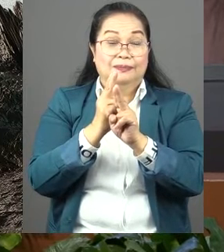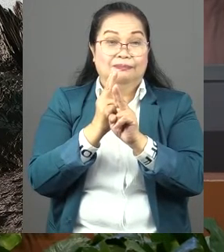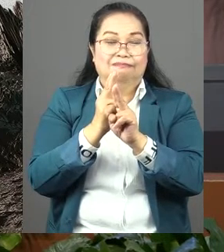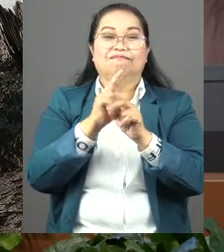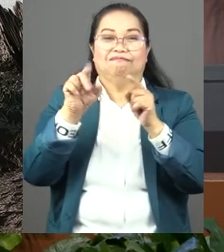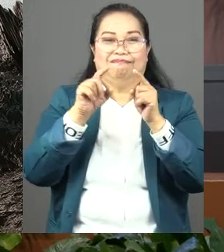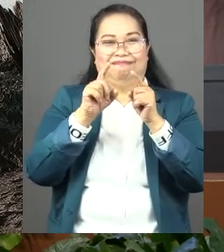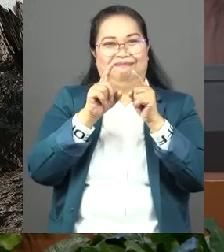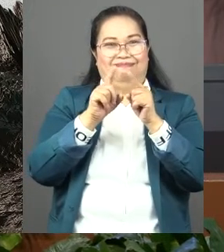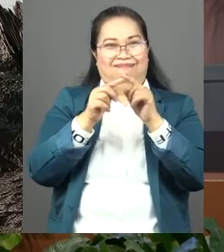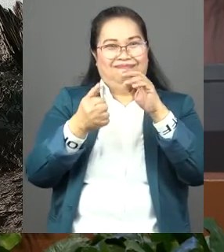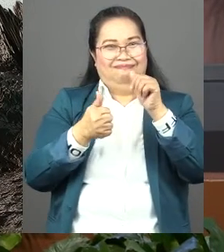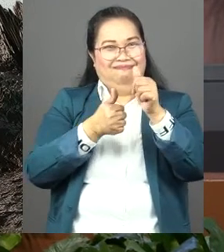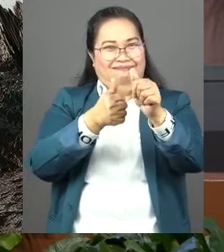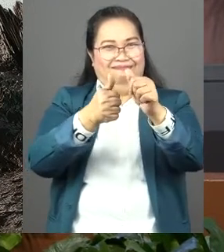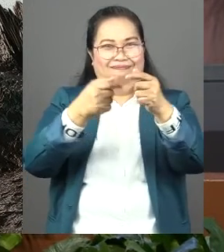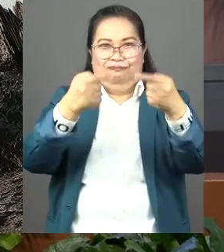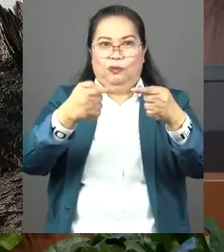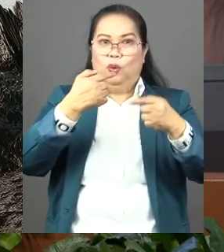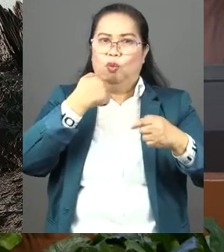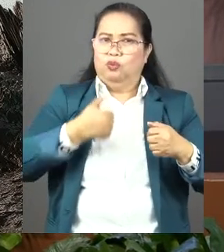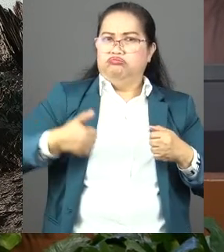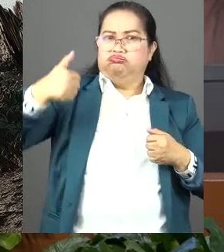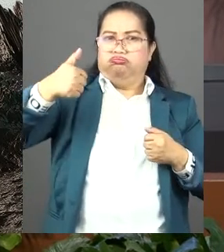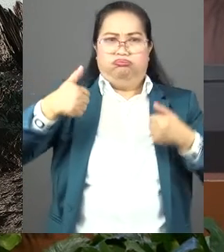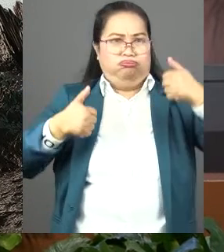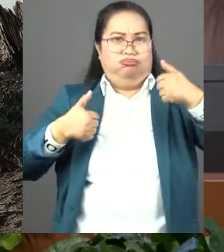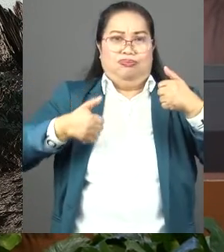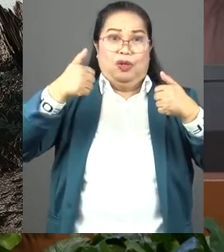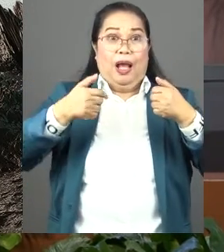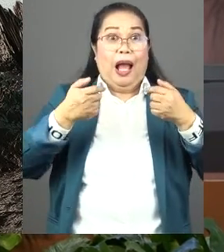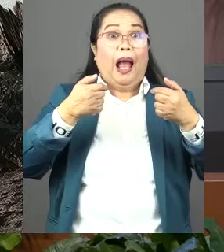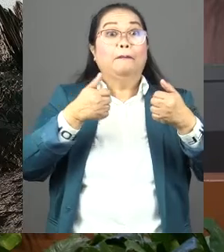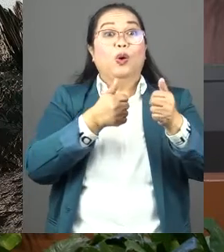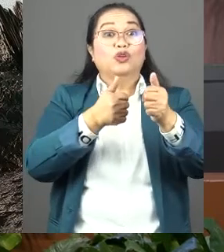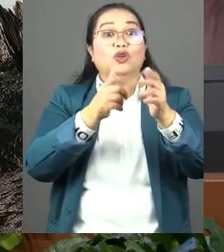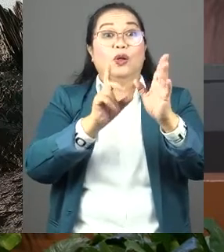When his apostles were arguing who's the greatest among us, remember what he did?